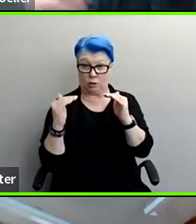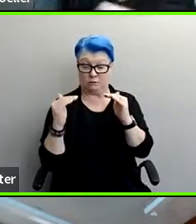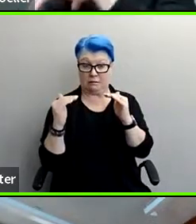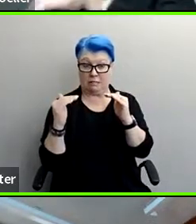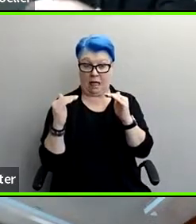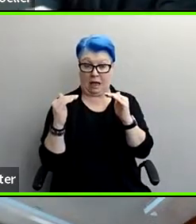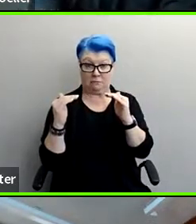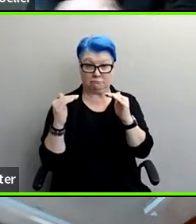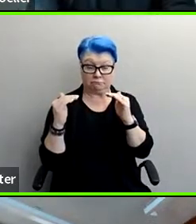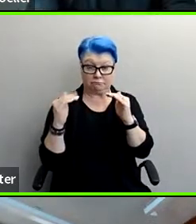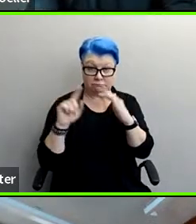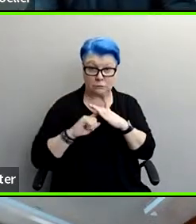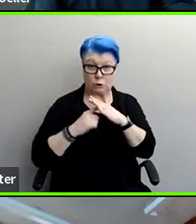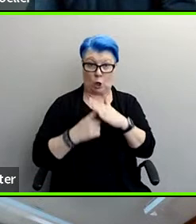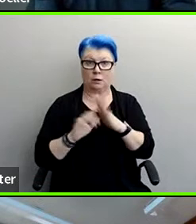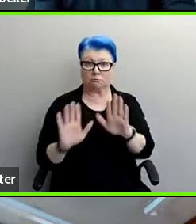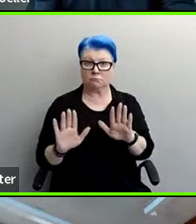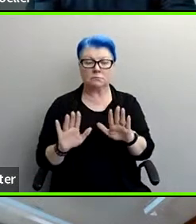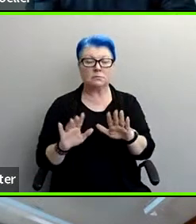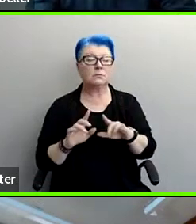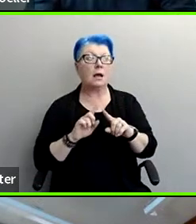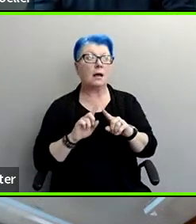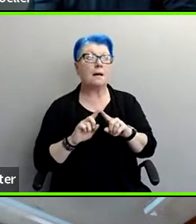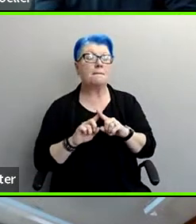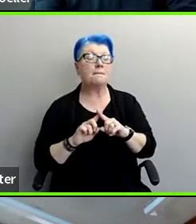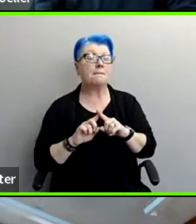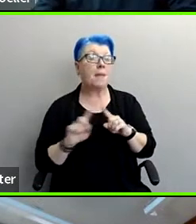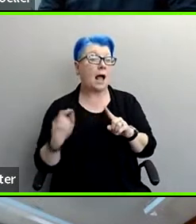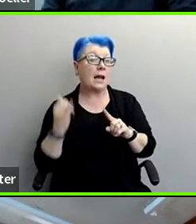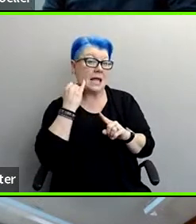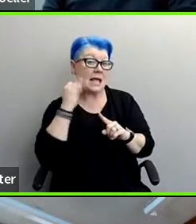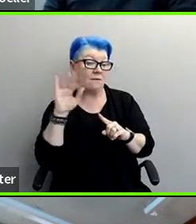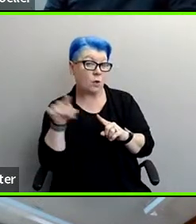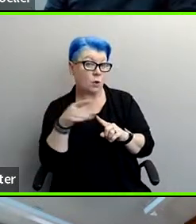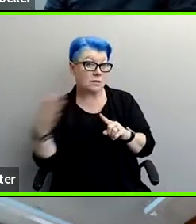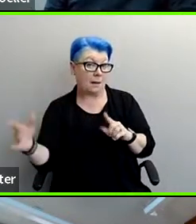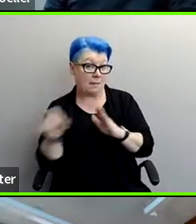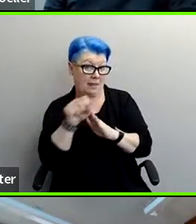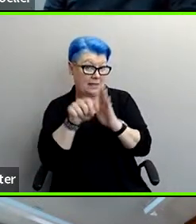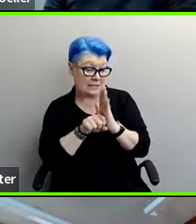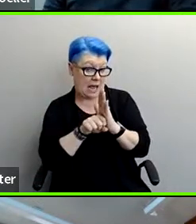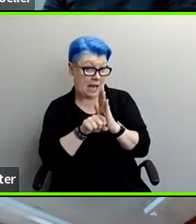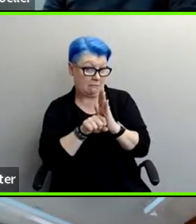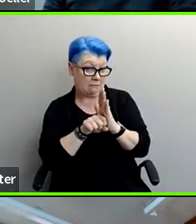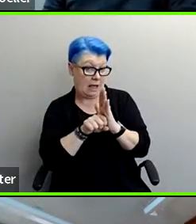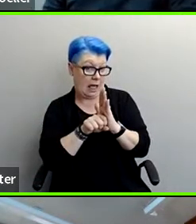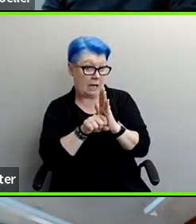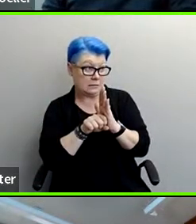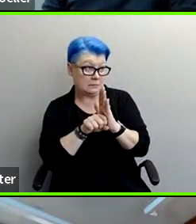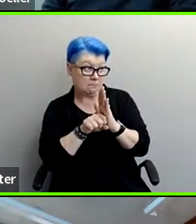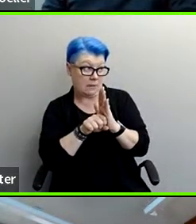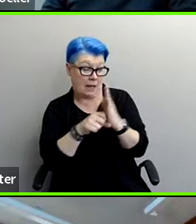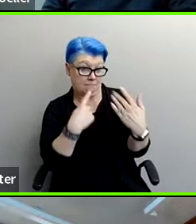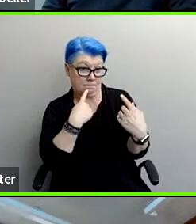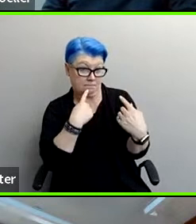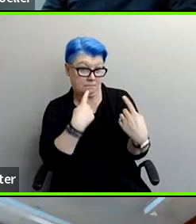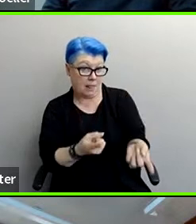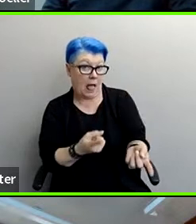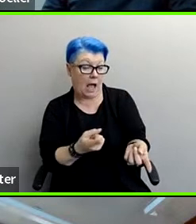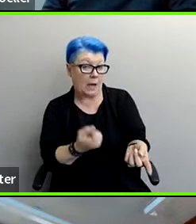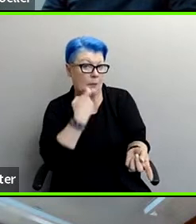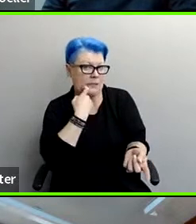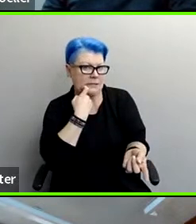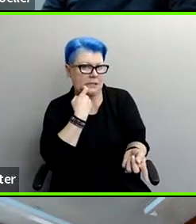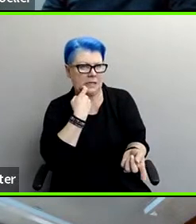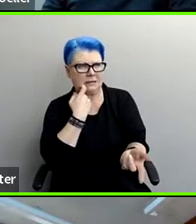that, if it has been something that the state has implied here recently, or within the last